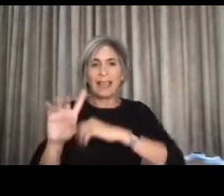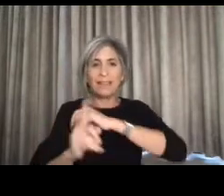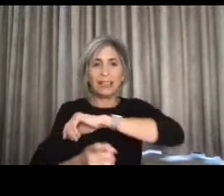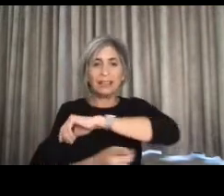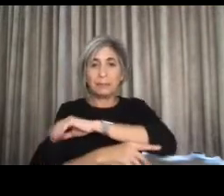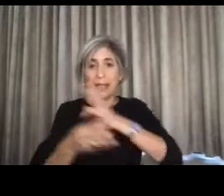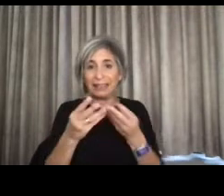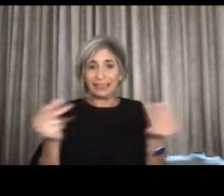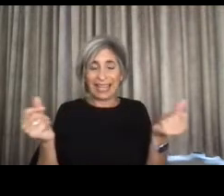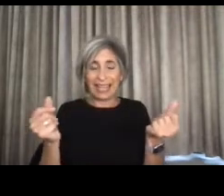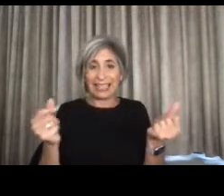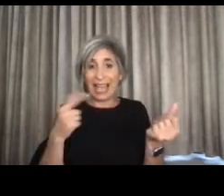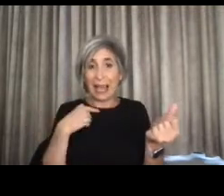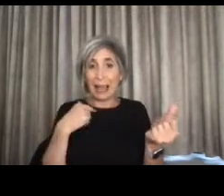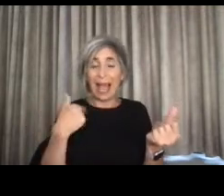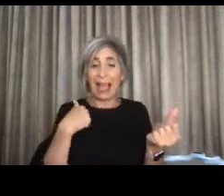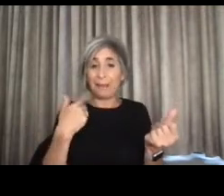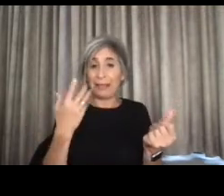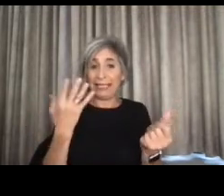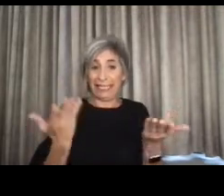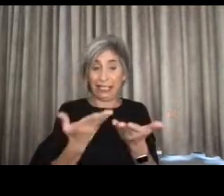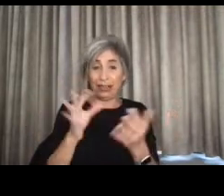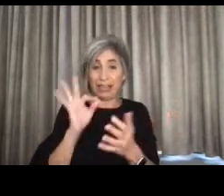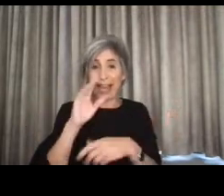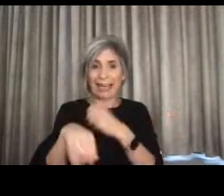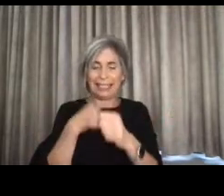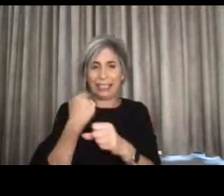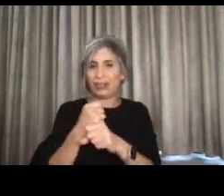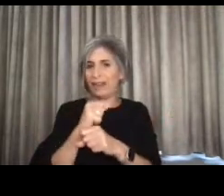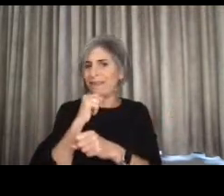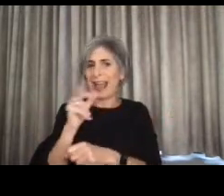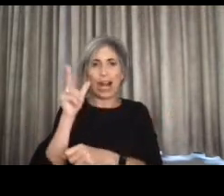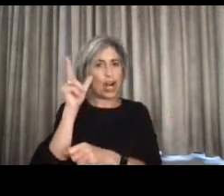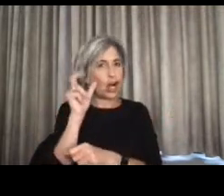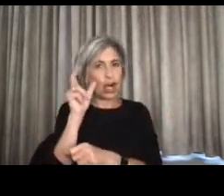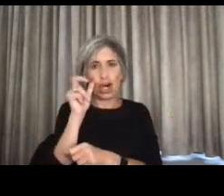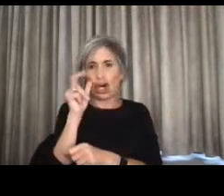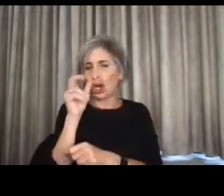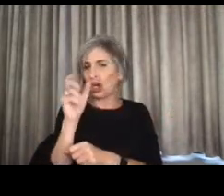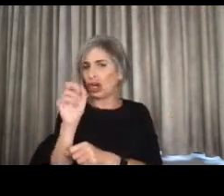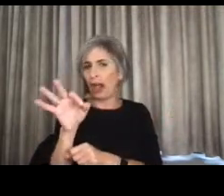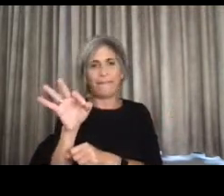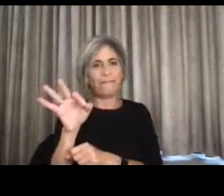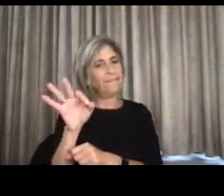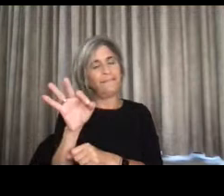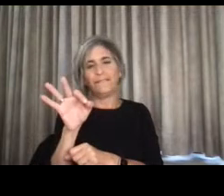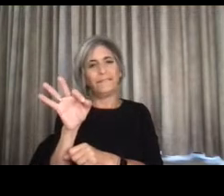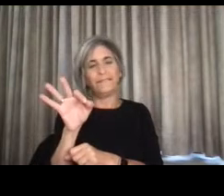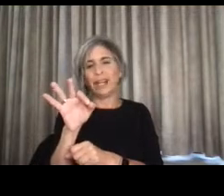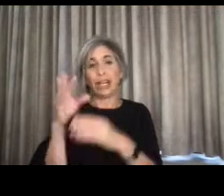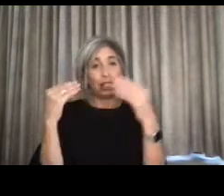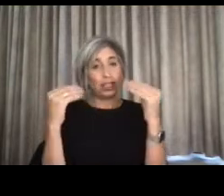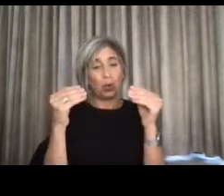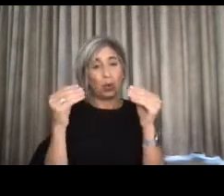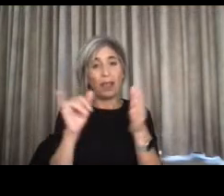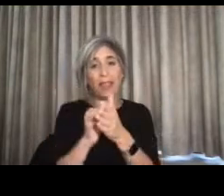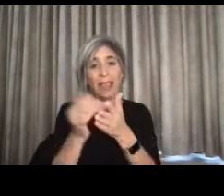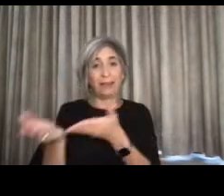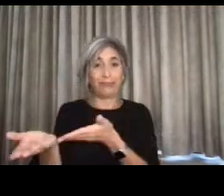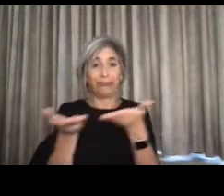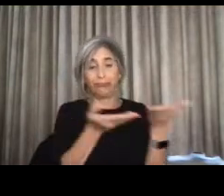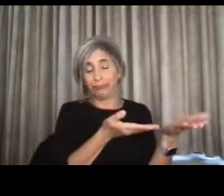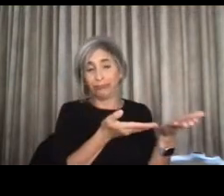here almost 9 years, I haven't heard of a store carrying sandbags that can